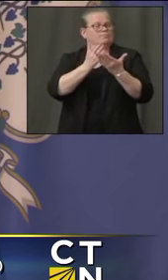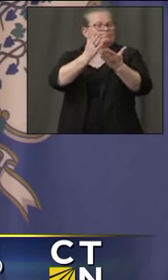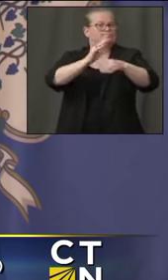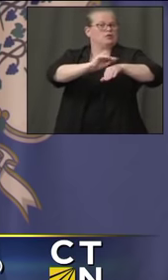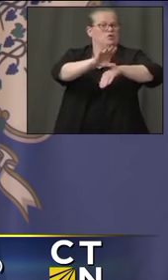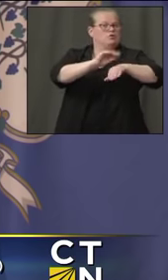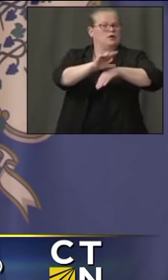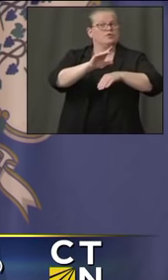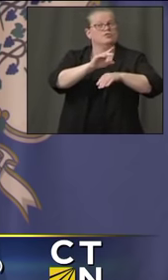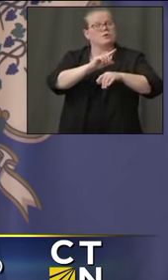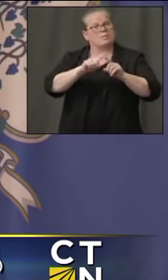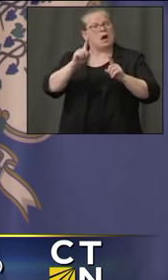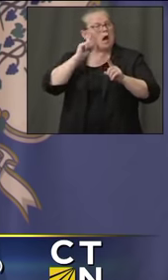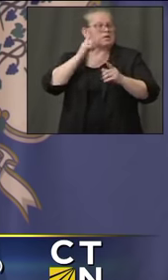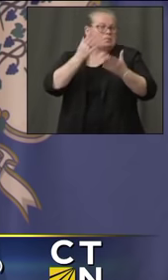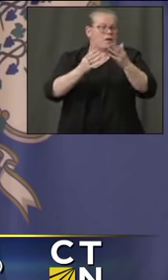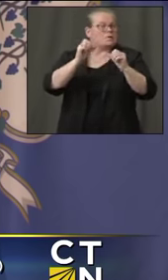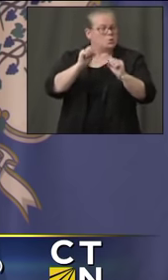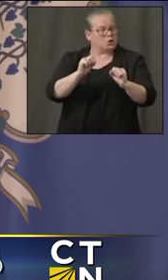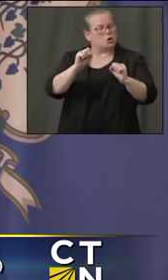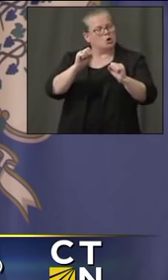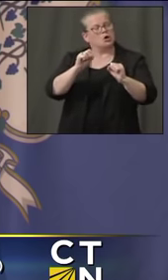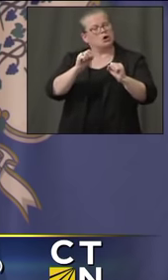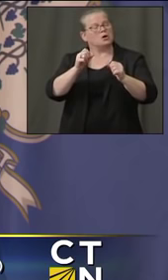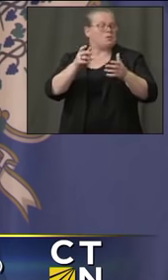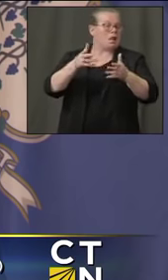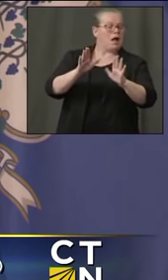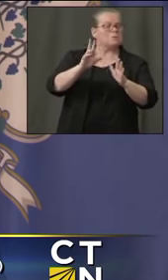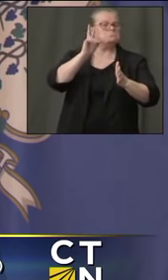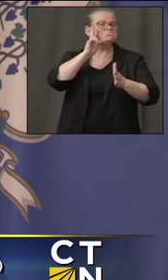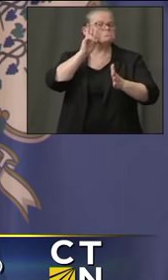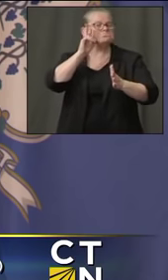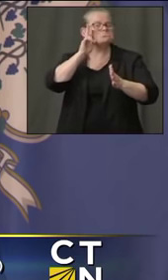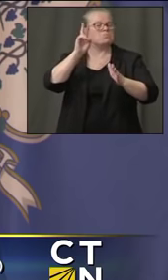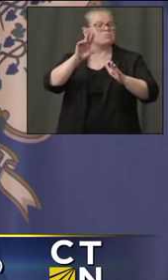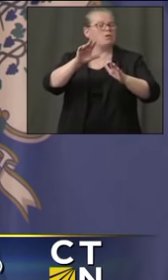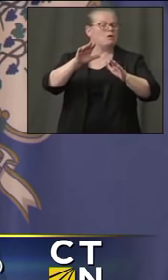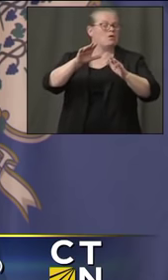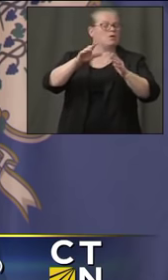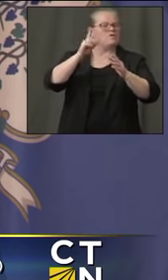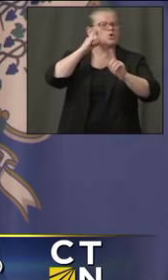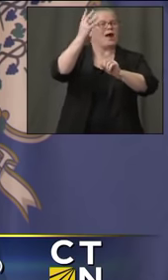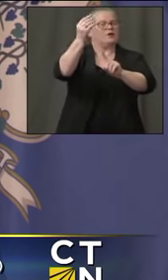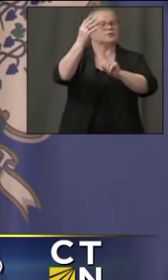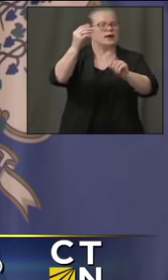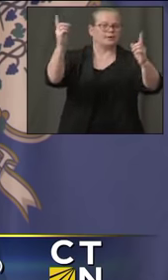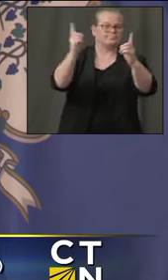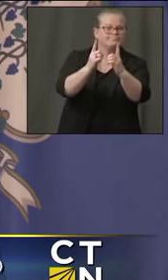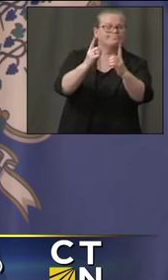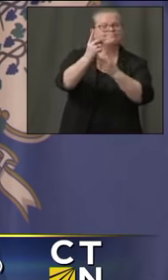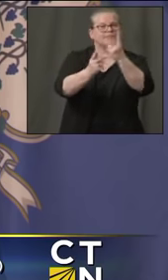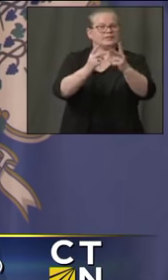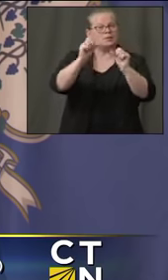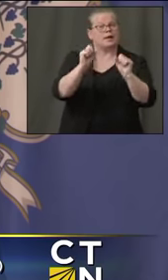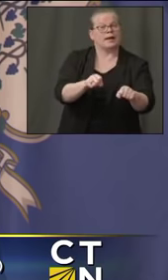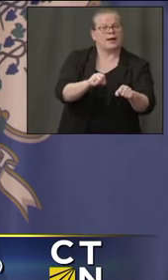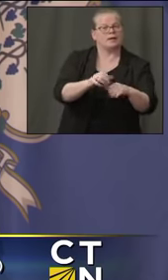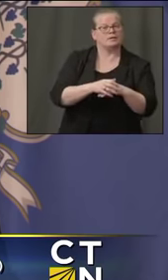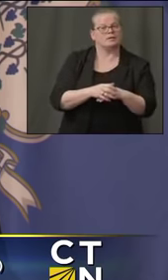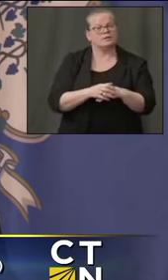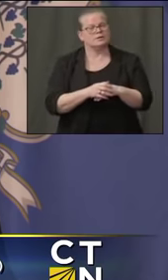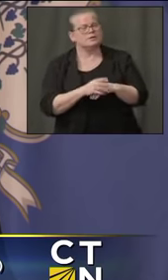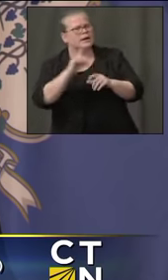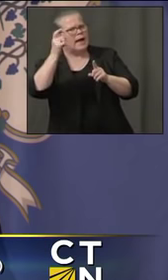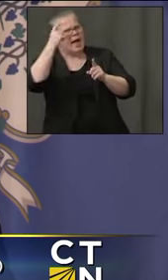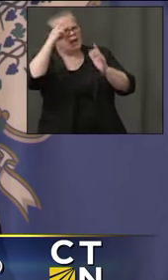Press. One final question from News 8. What are your personal plans for May 20th? My